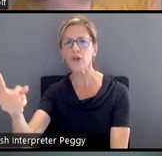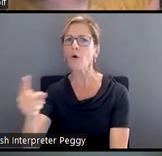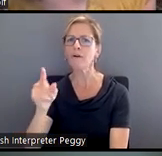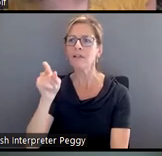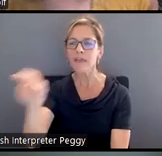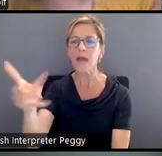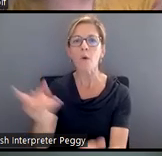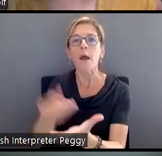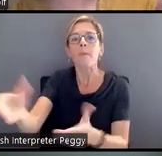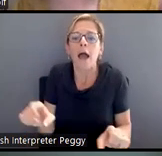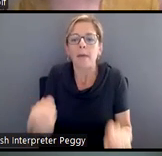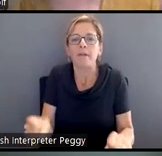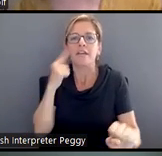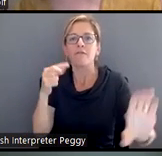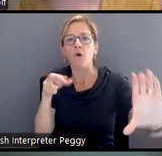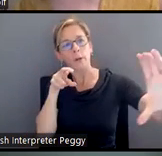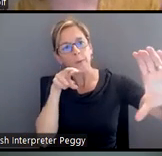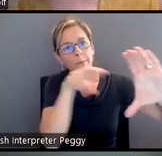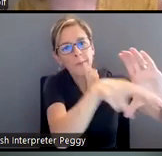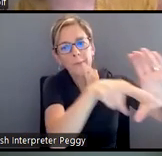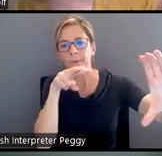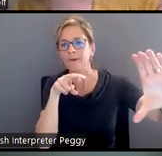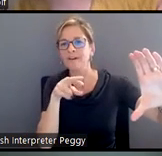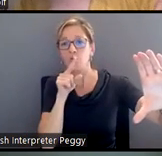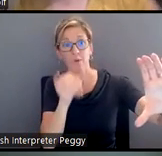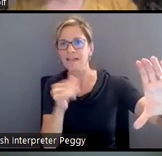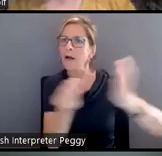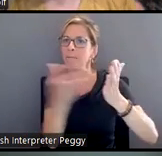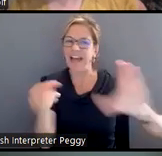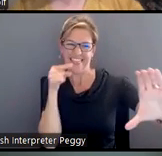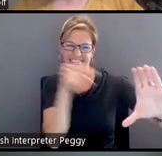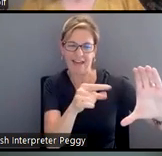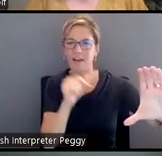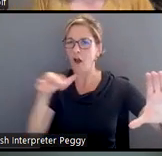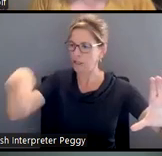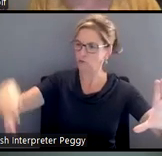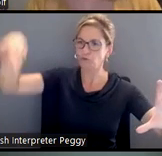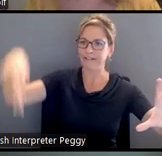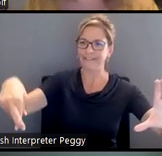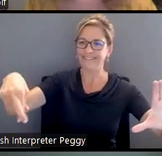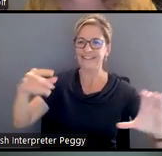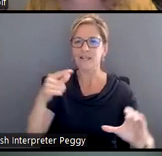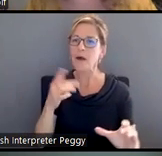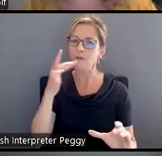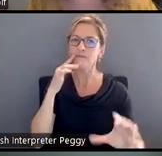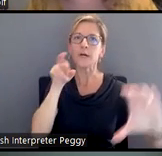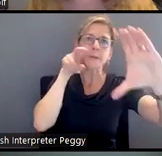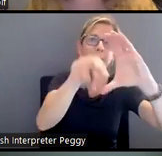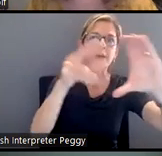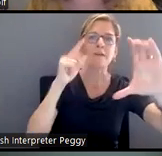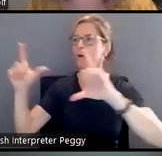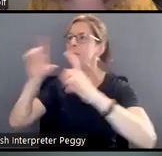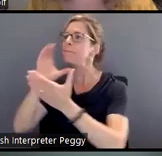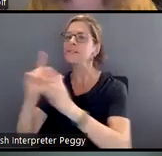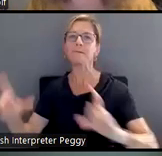ability to hang a picture at home so their living room looks nice, or fix something. And if you just give someone the